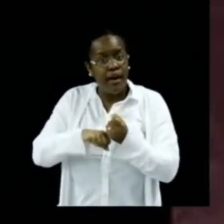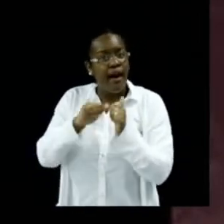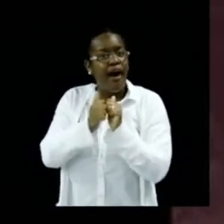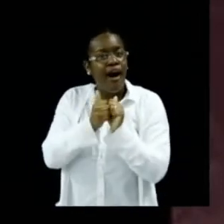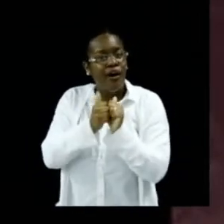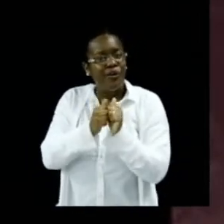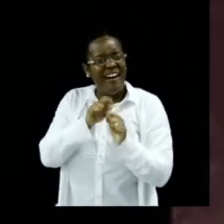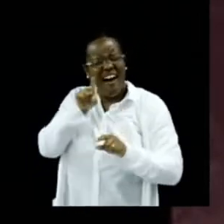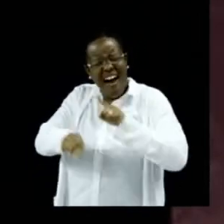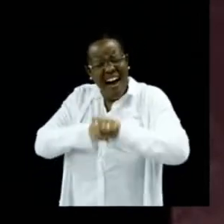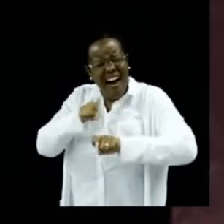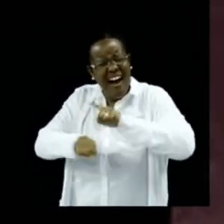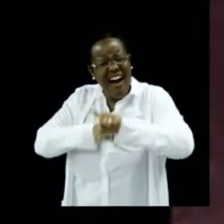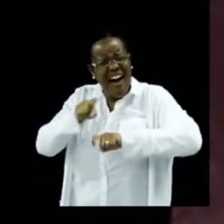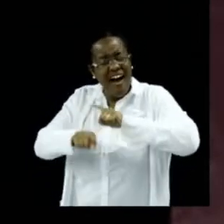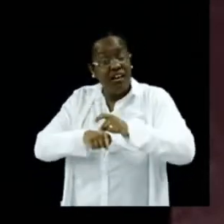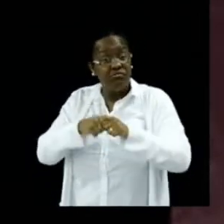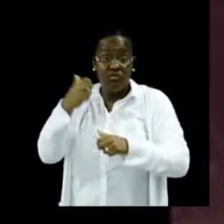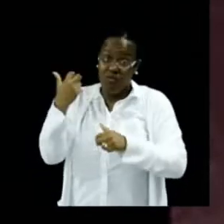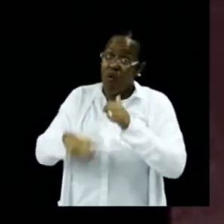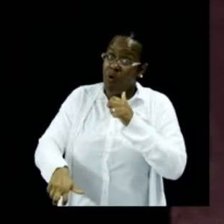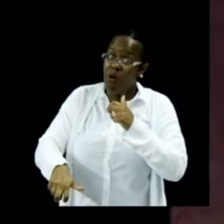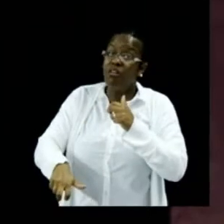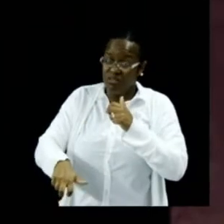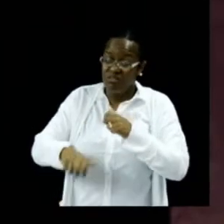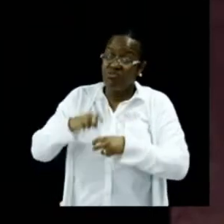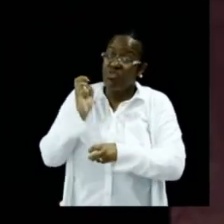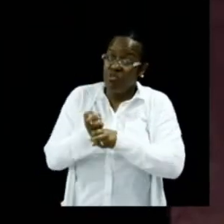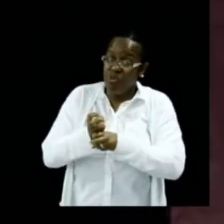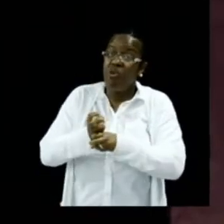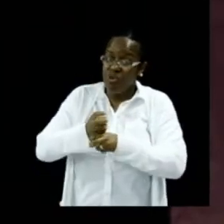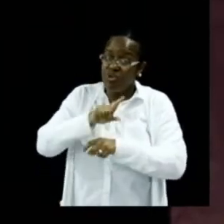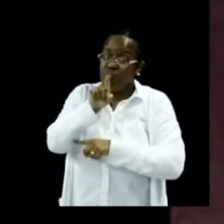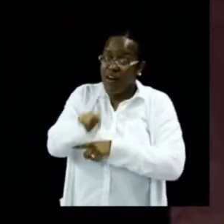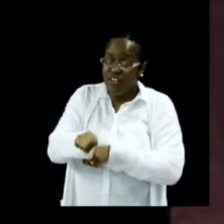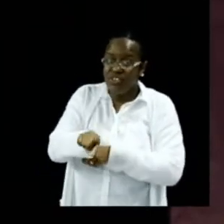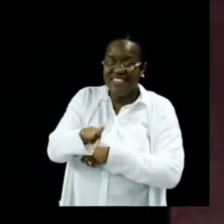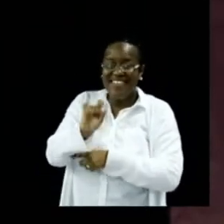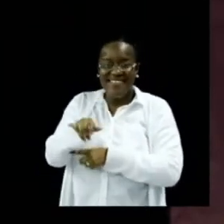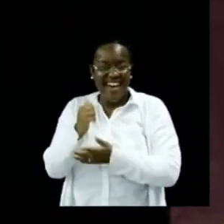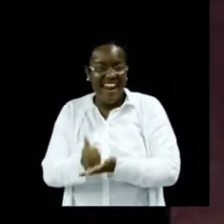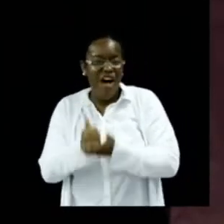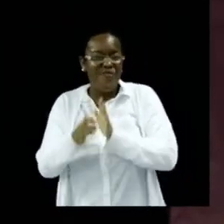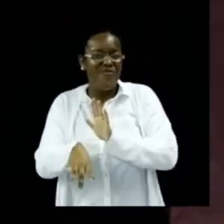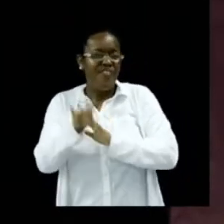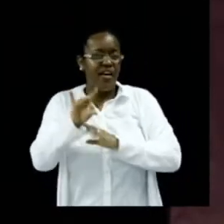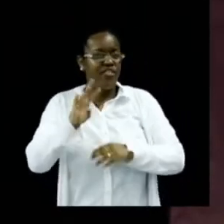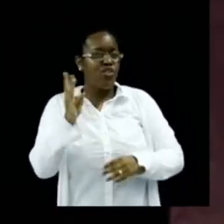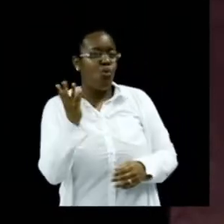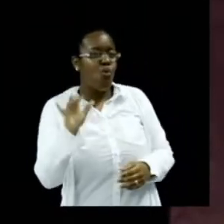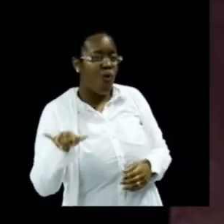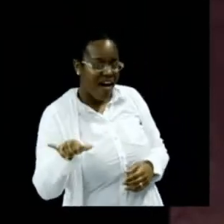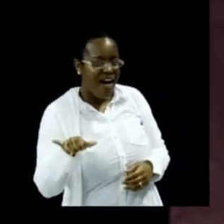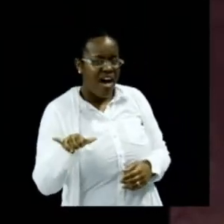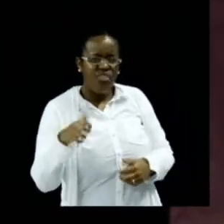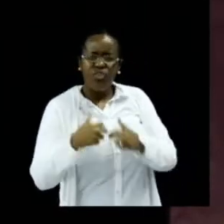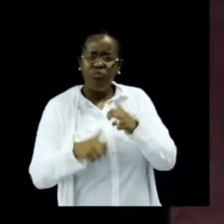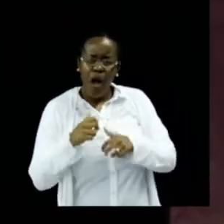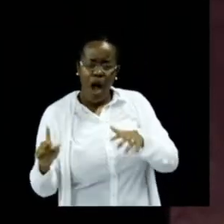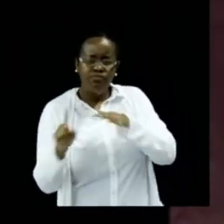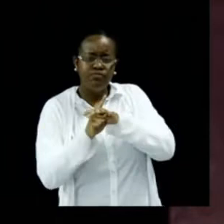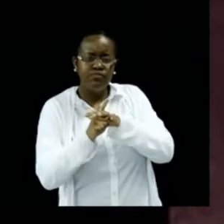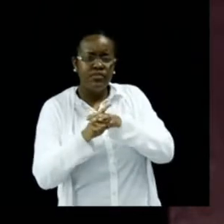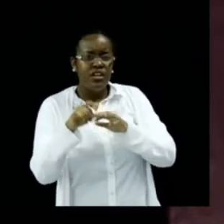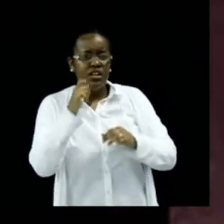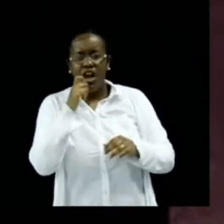questions, the hard questions that delve into the why the problems exist, rather than what are the symptoms